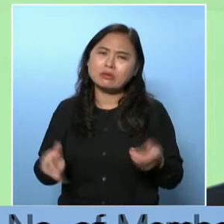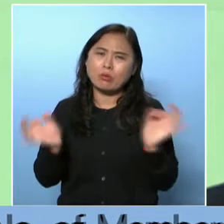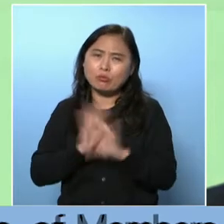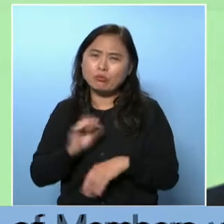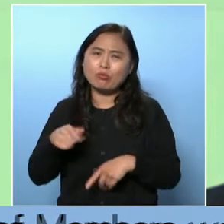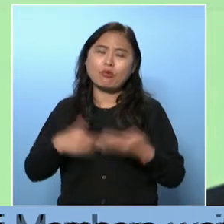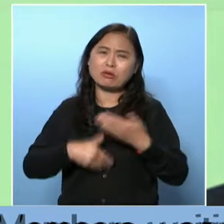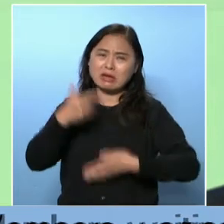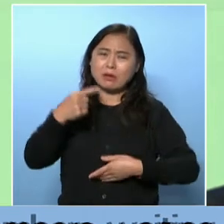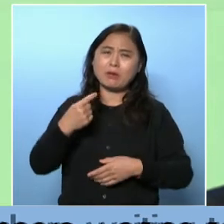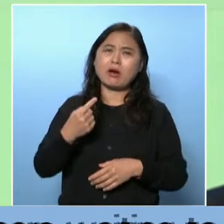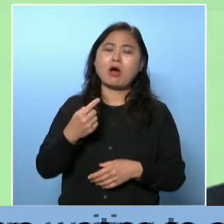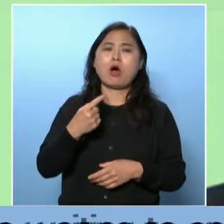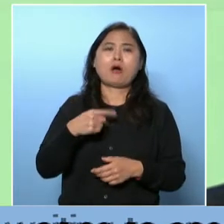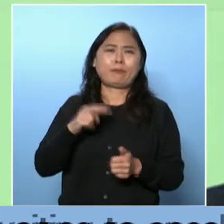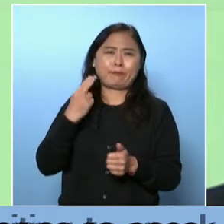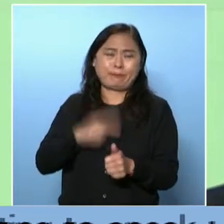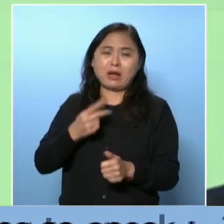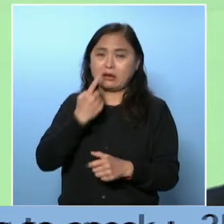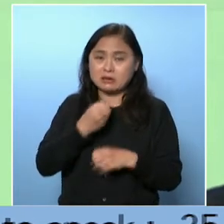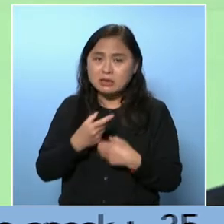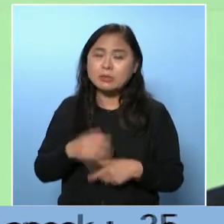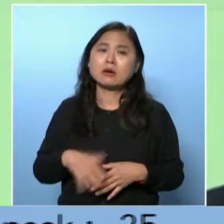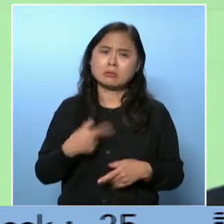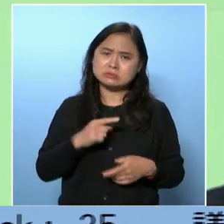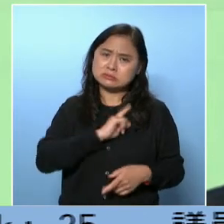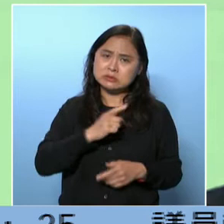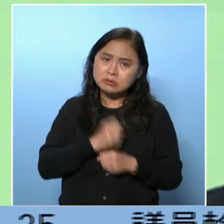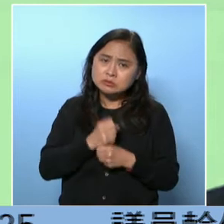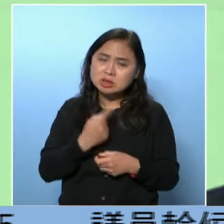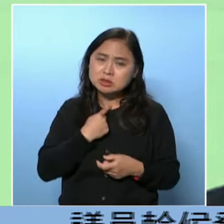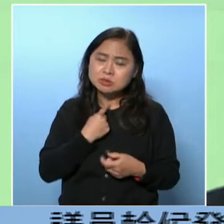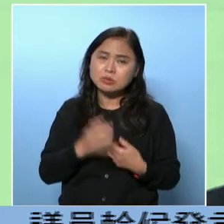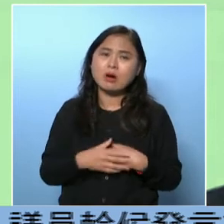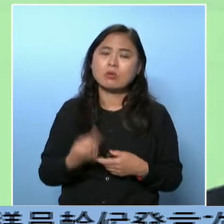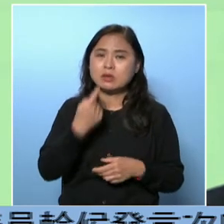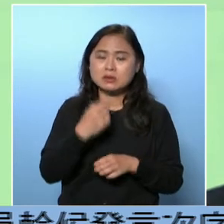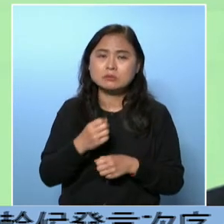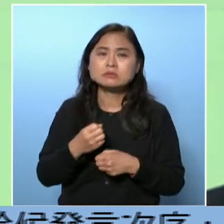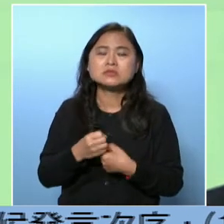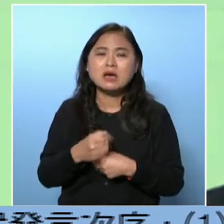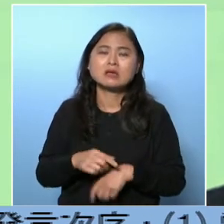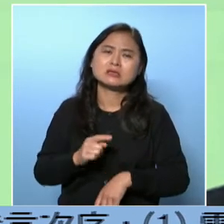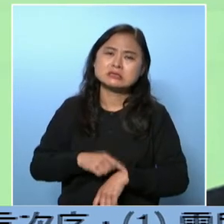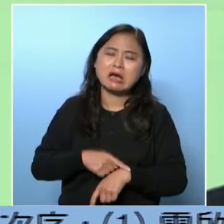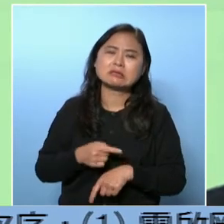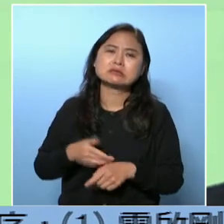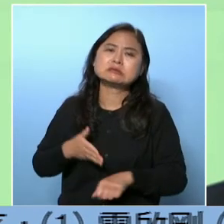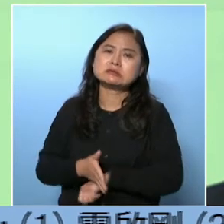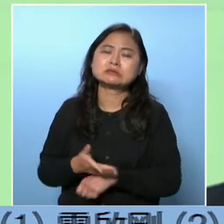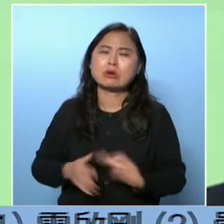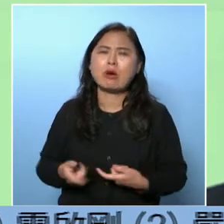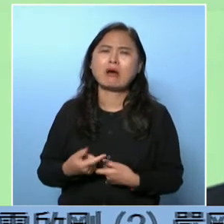buildings. So people don't know whether those buildings will be subject to compulsory testing, should they go